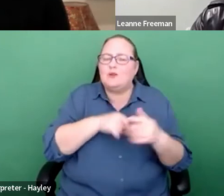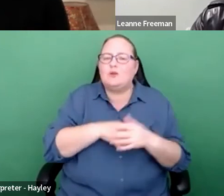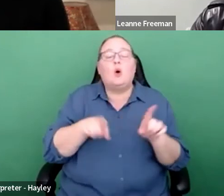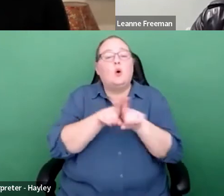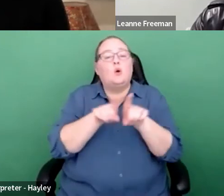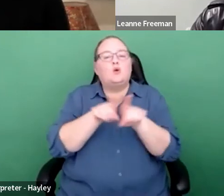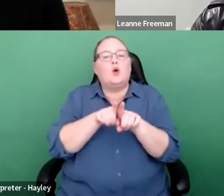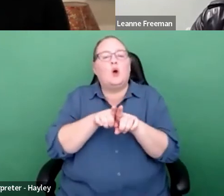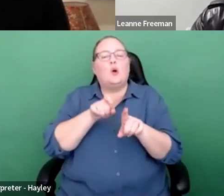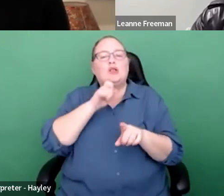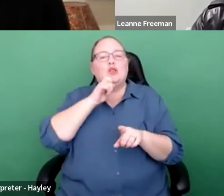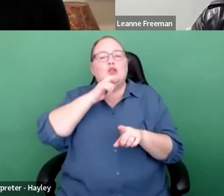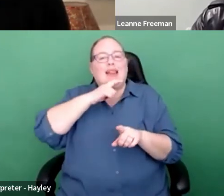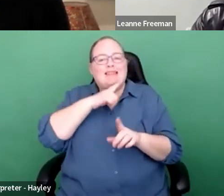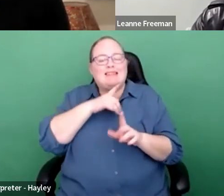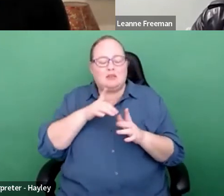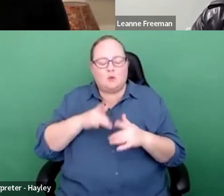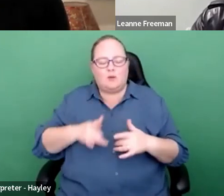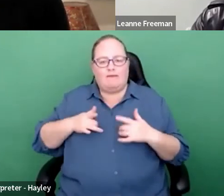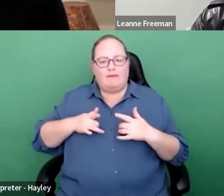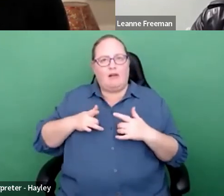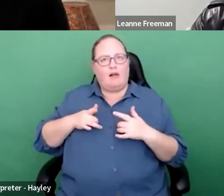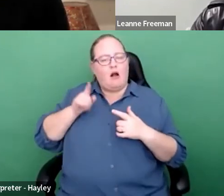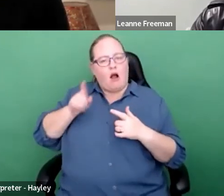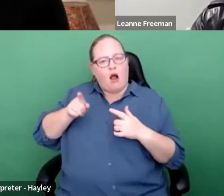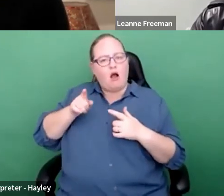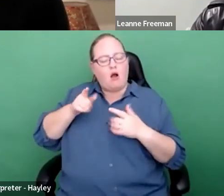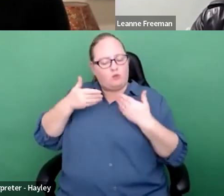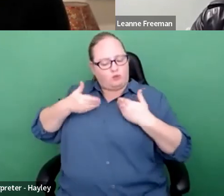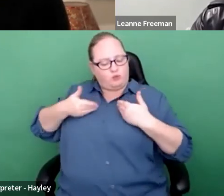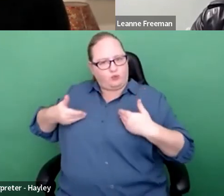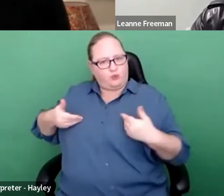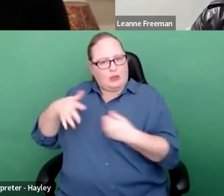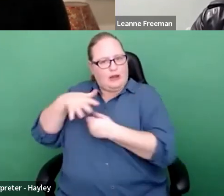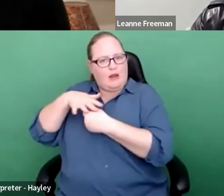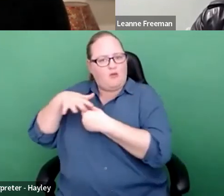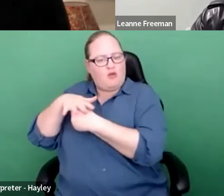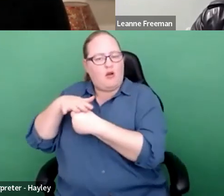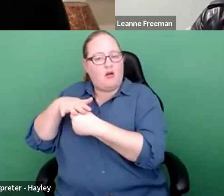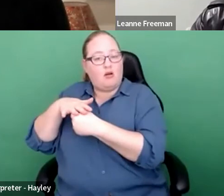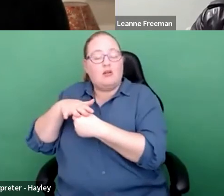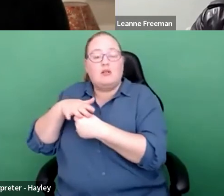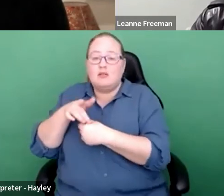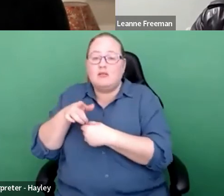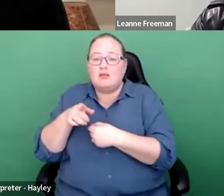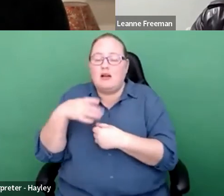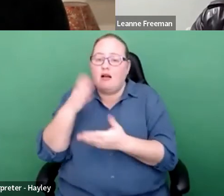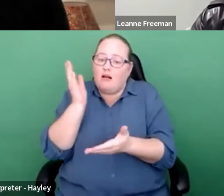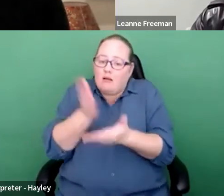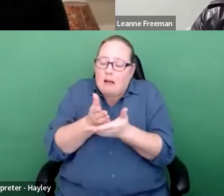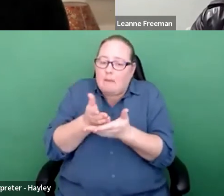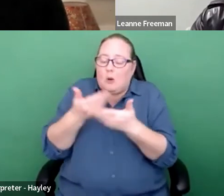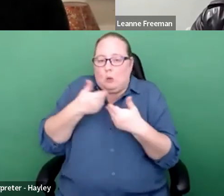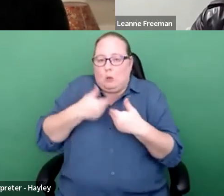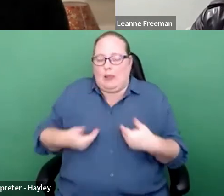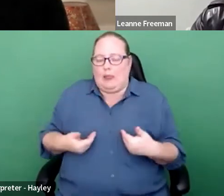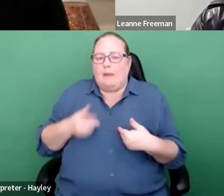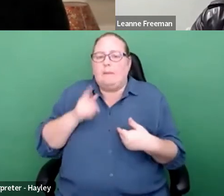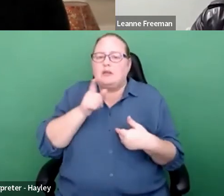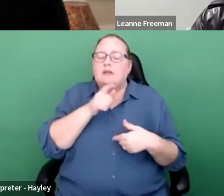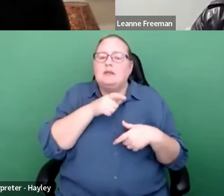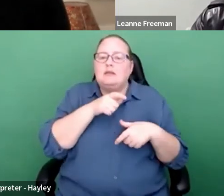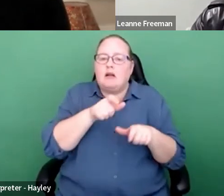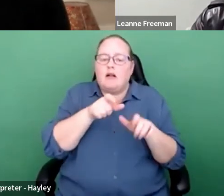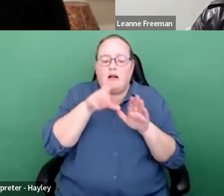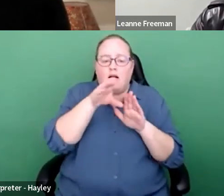kind of posh borough, and it is kind of a very wealthy borough, but then it's also marked by these steeped in class inequalities. But also